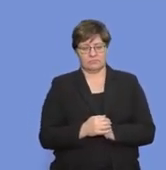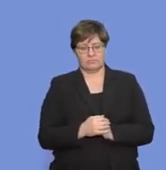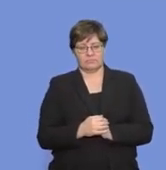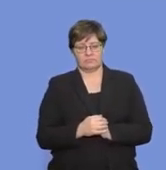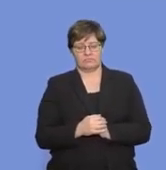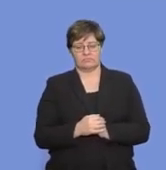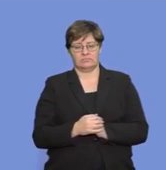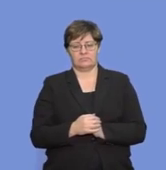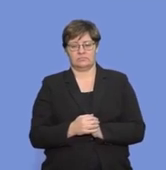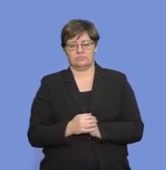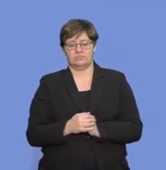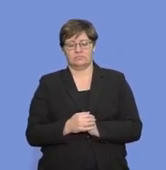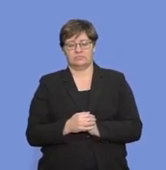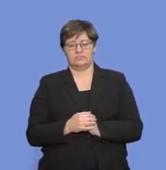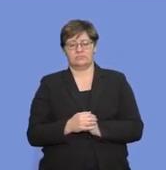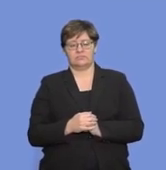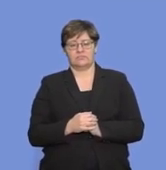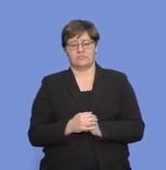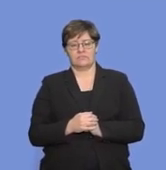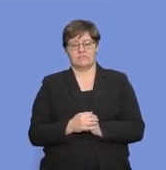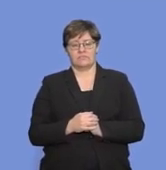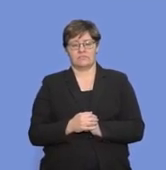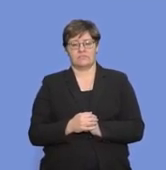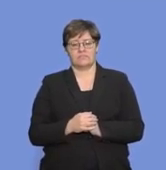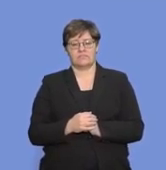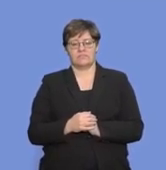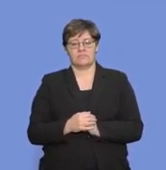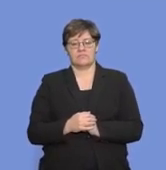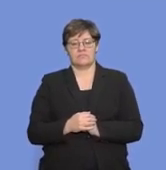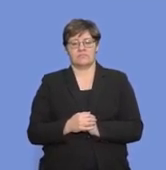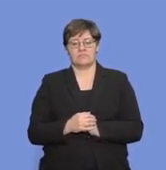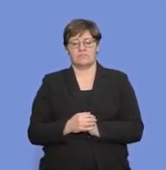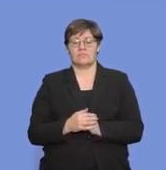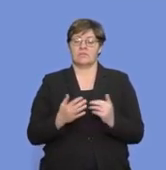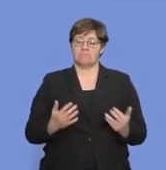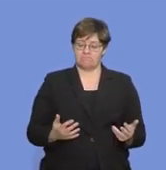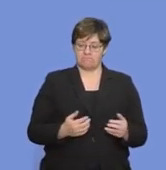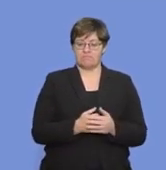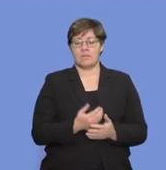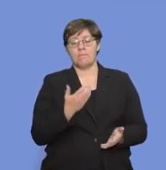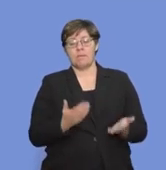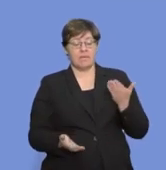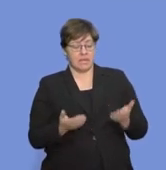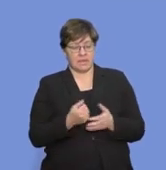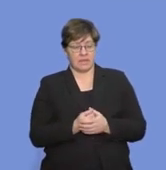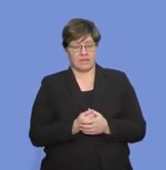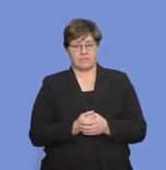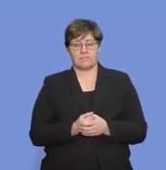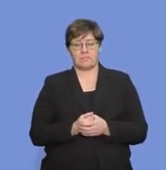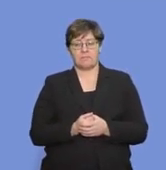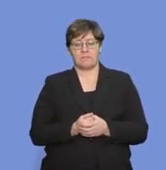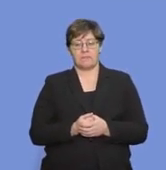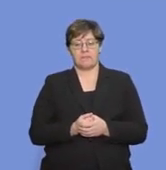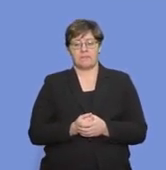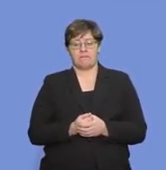in existence. So that is what we say they are extant. Whereas if, say